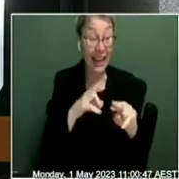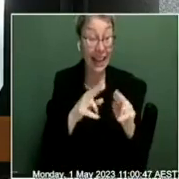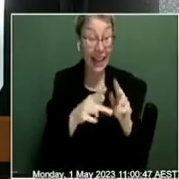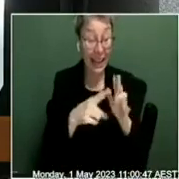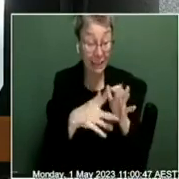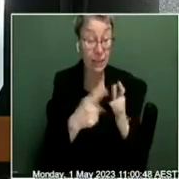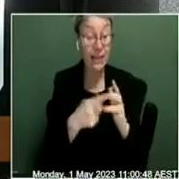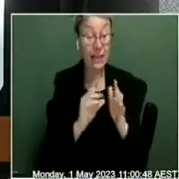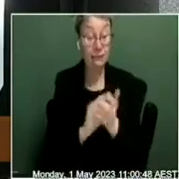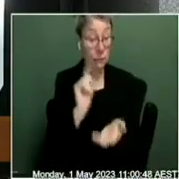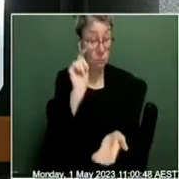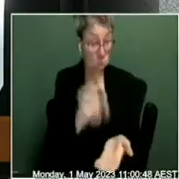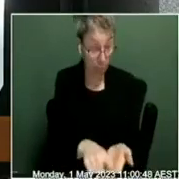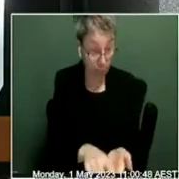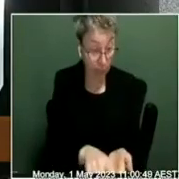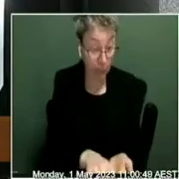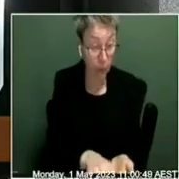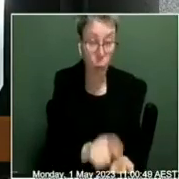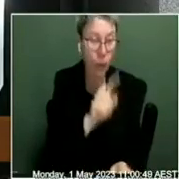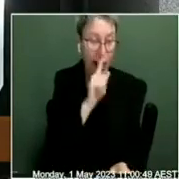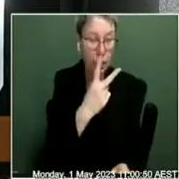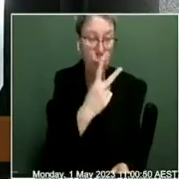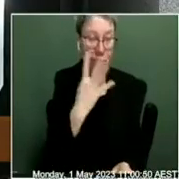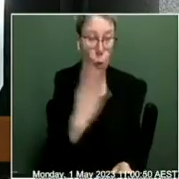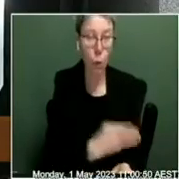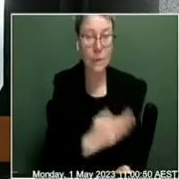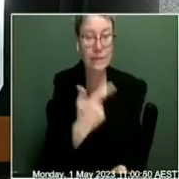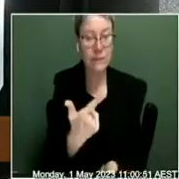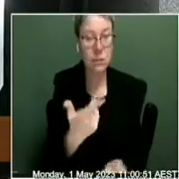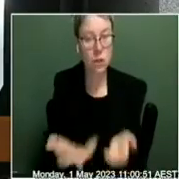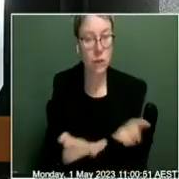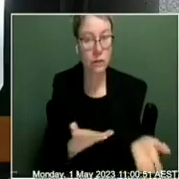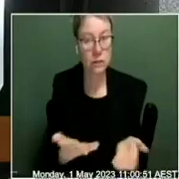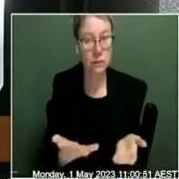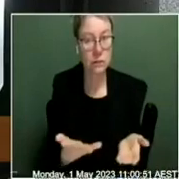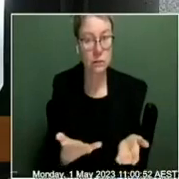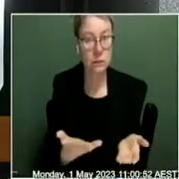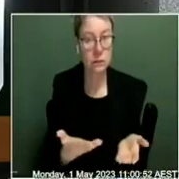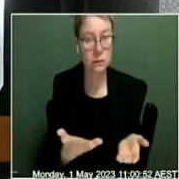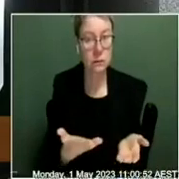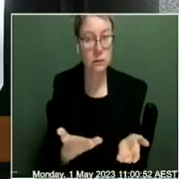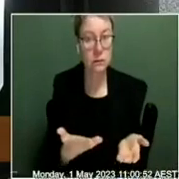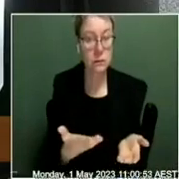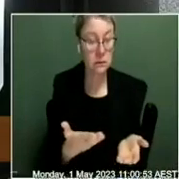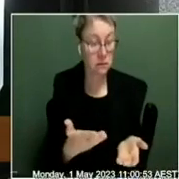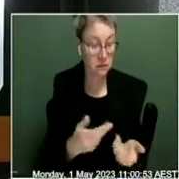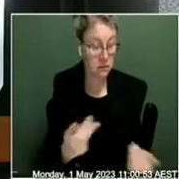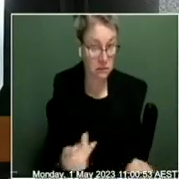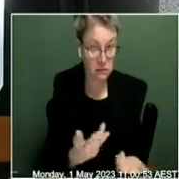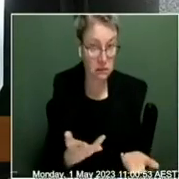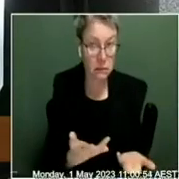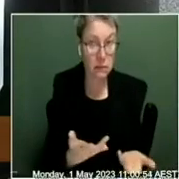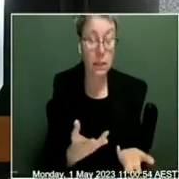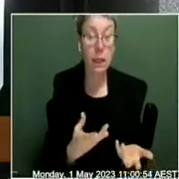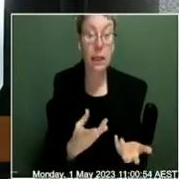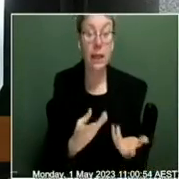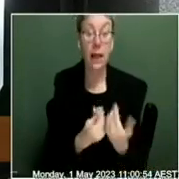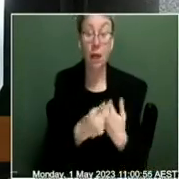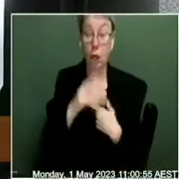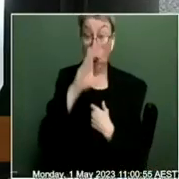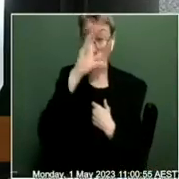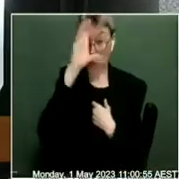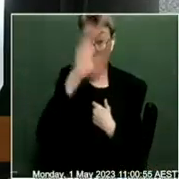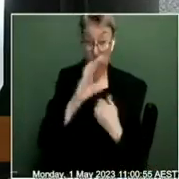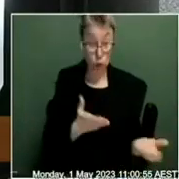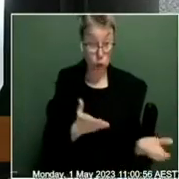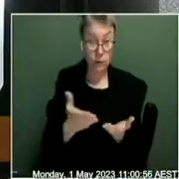regional rural community services are up to. And so they were sort of, we did explore the other options, but effectively they weren't viable and